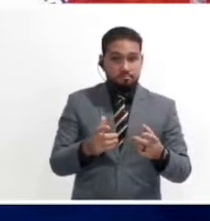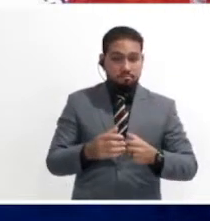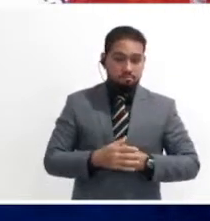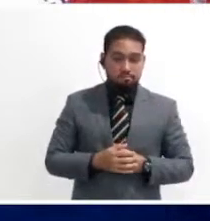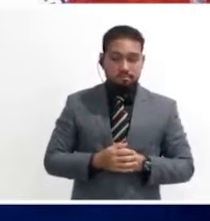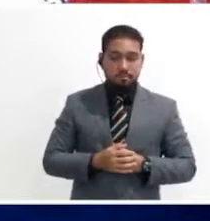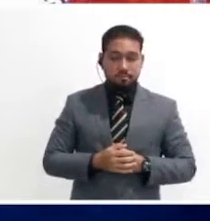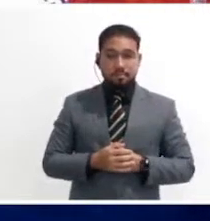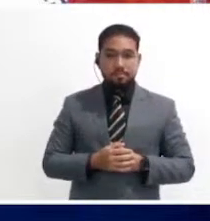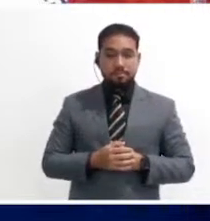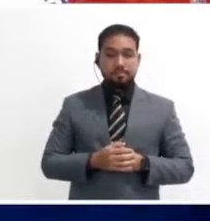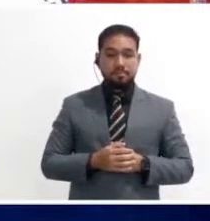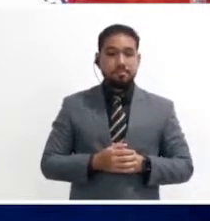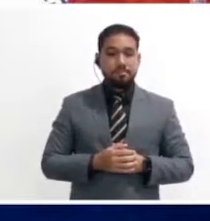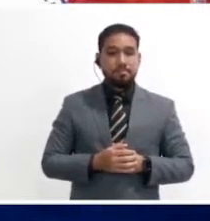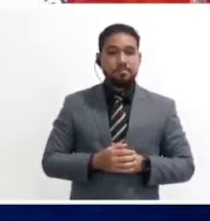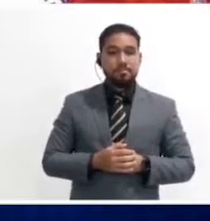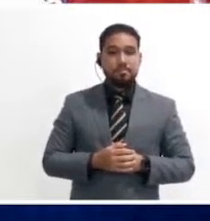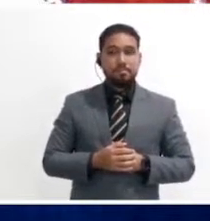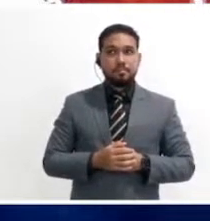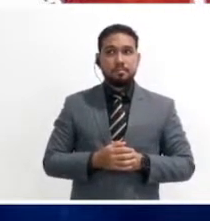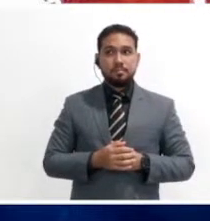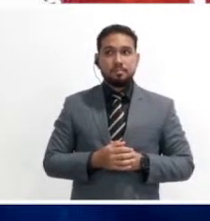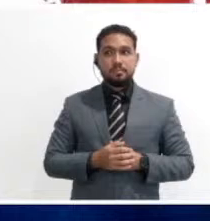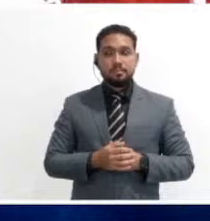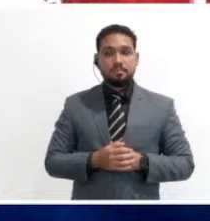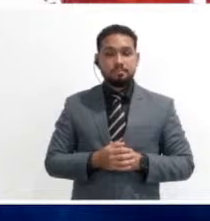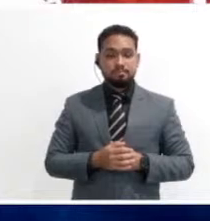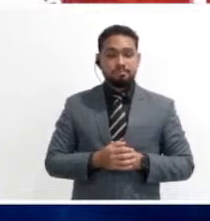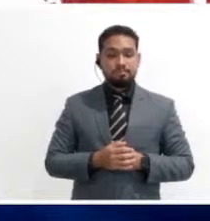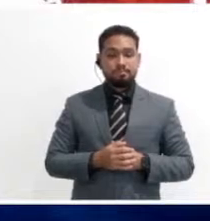most cases it's going to be a black-looking material.